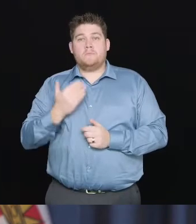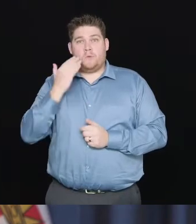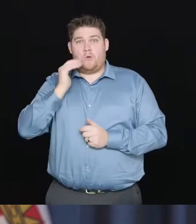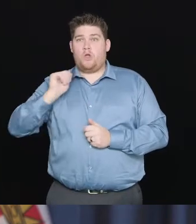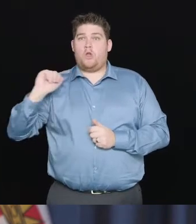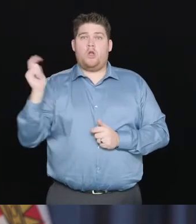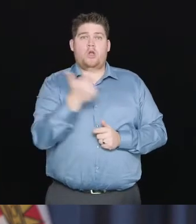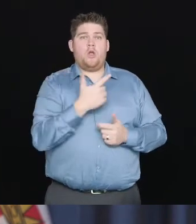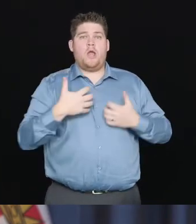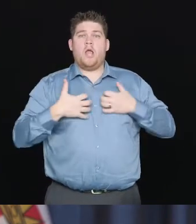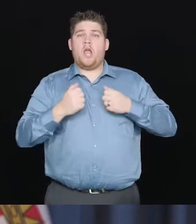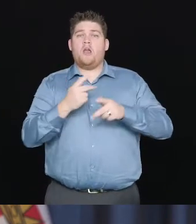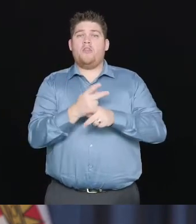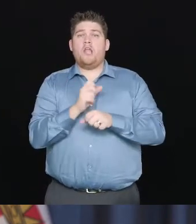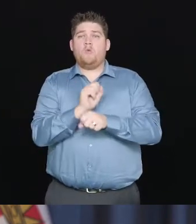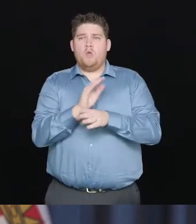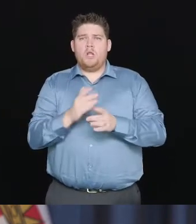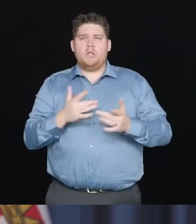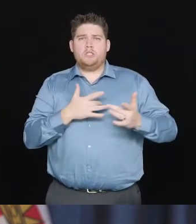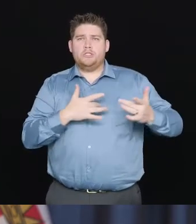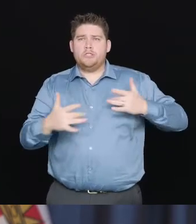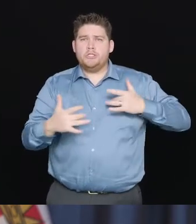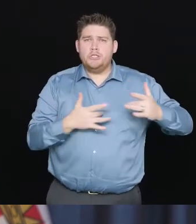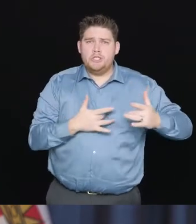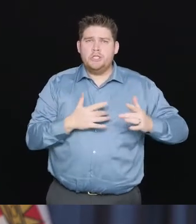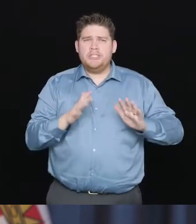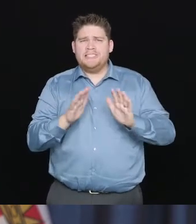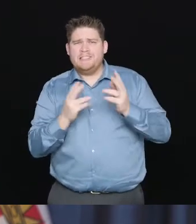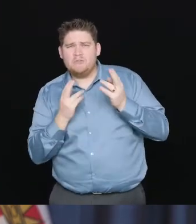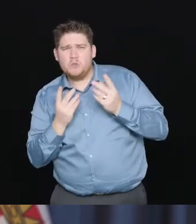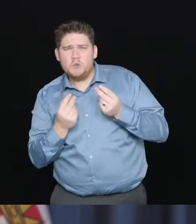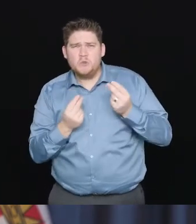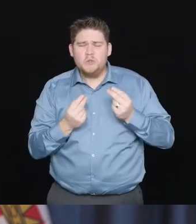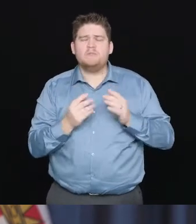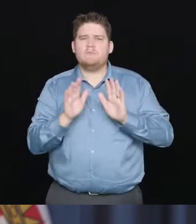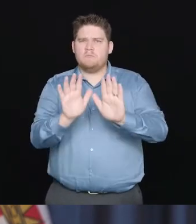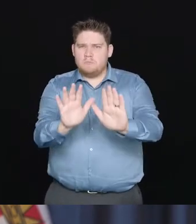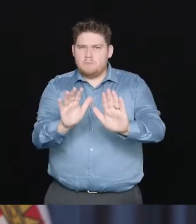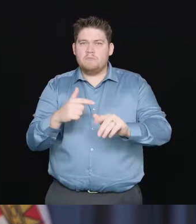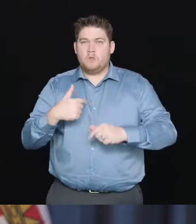them every day on that question. And there may be more questions about that